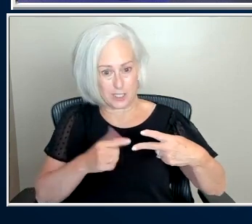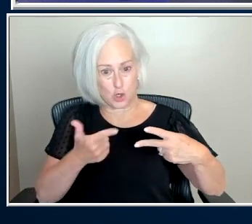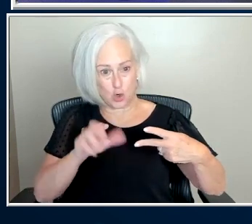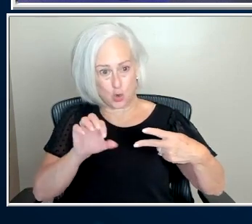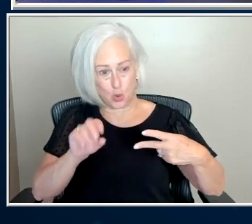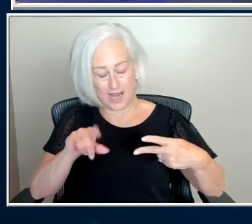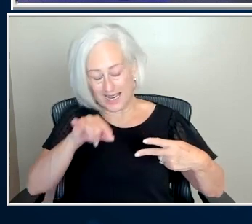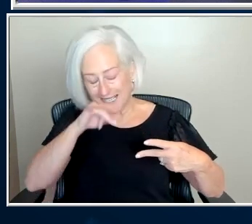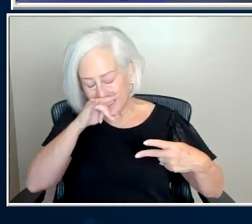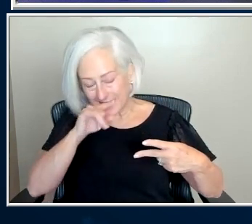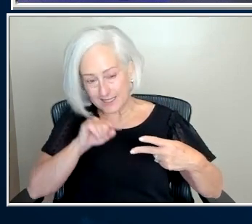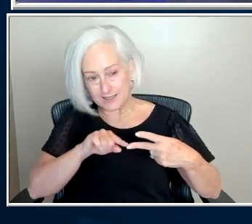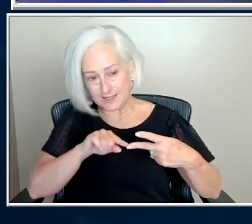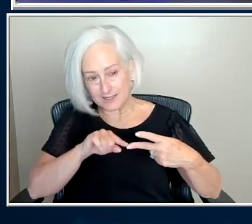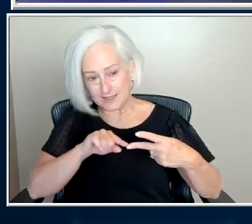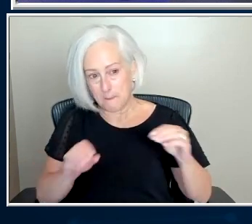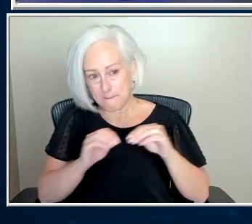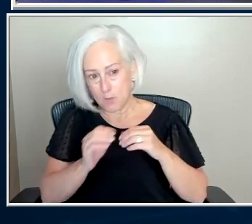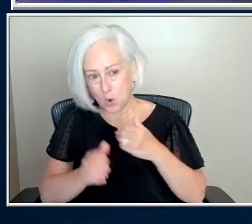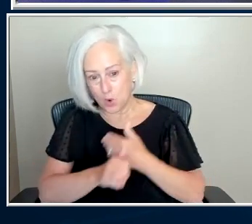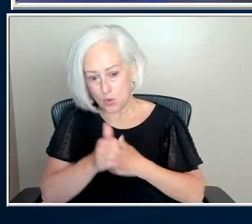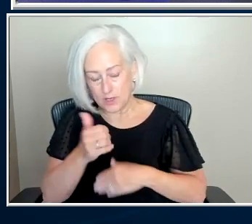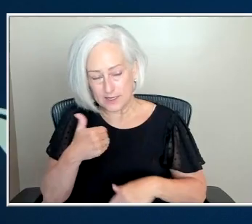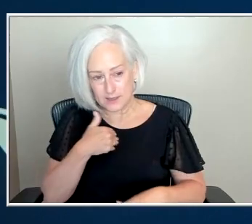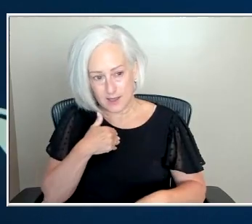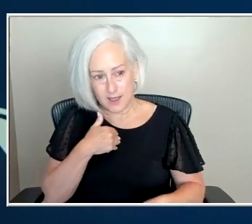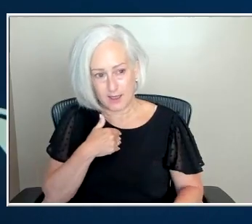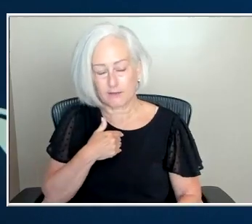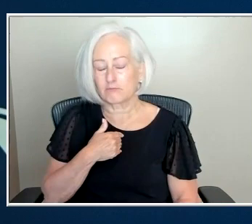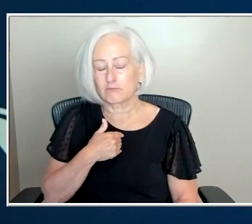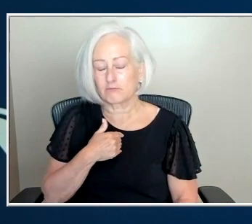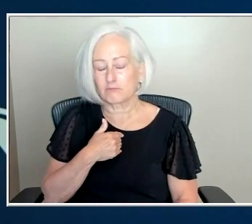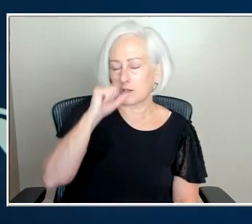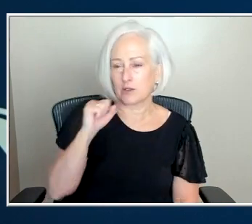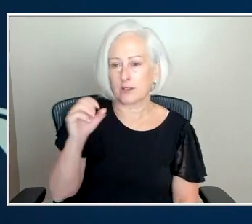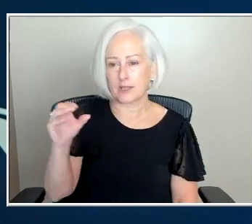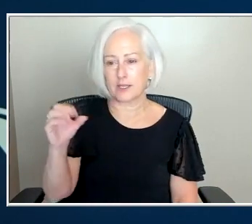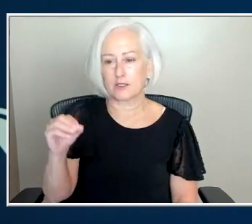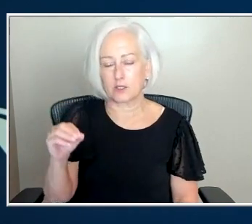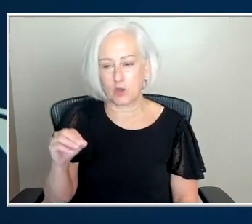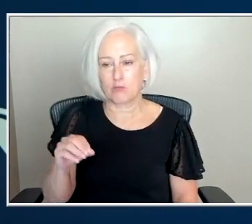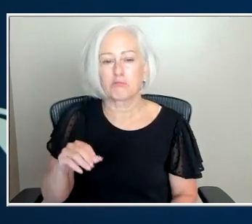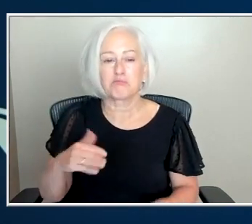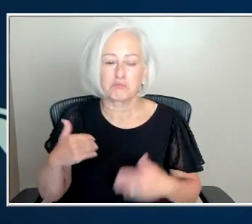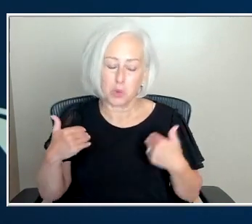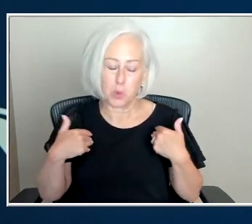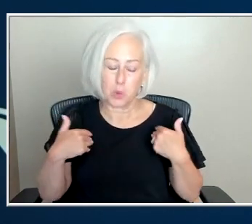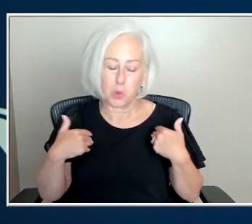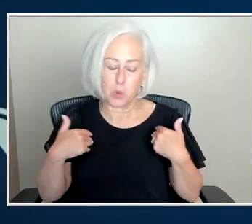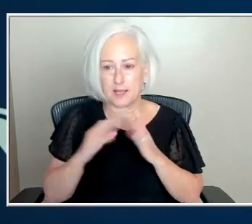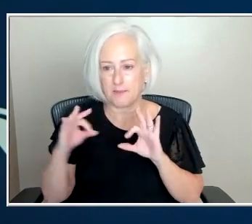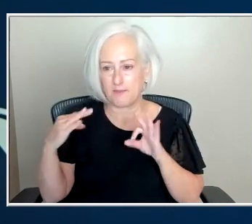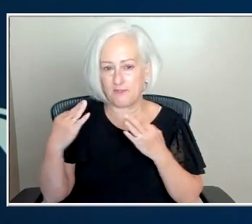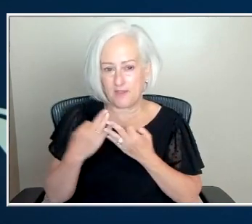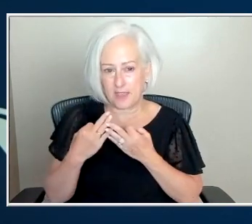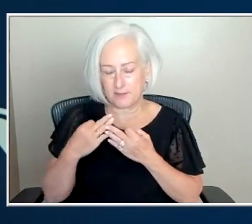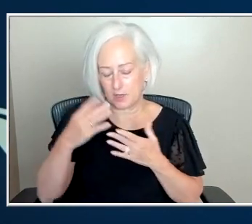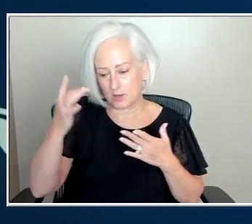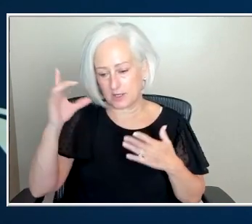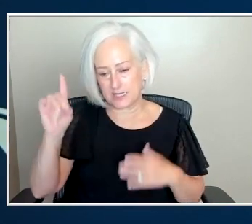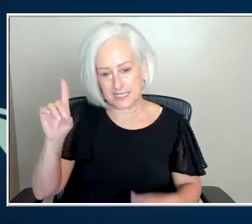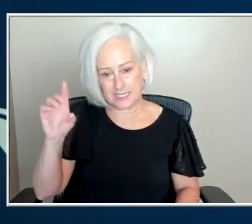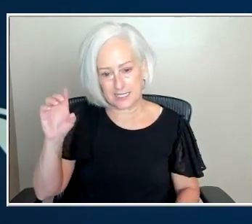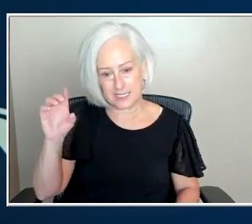cancer? So I don't think so. There are some familial disorders that can occur that are usually certain types of